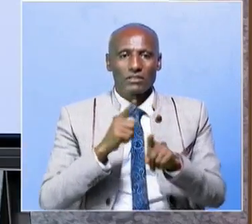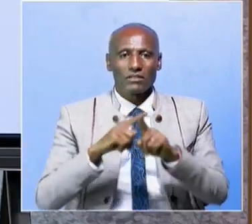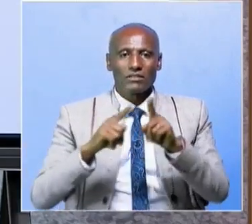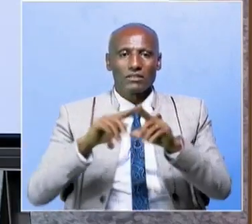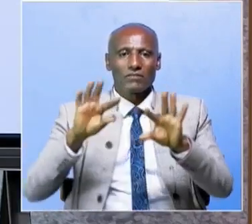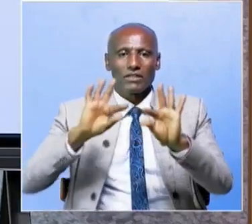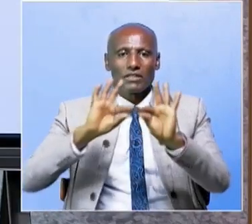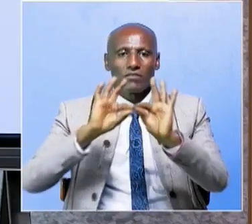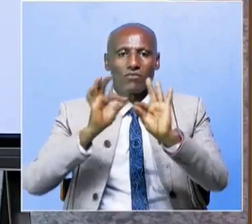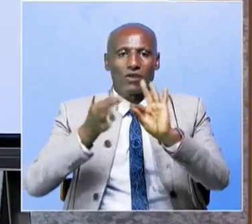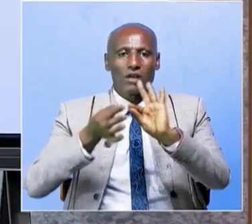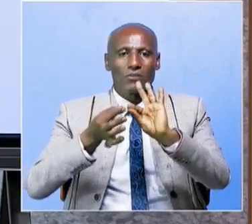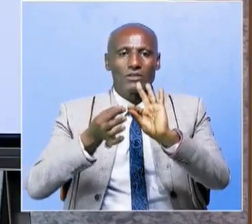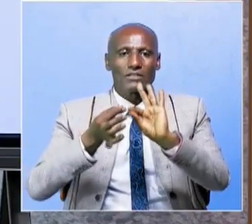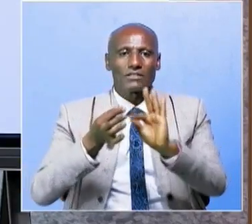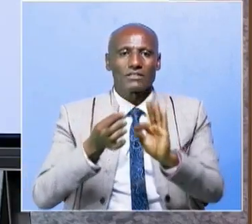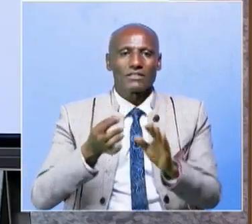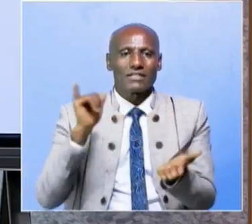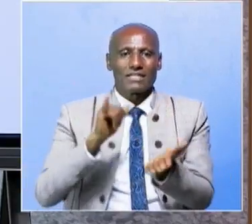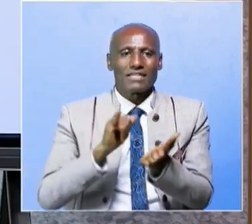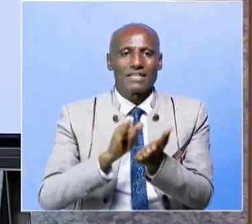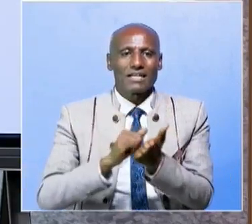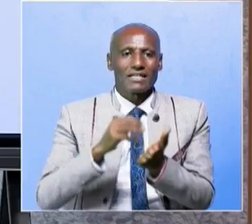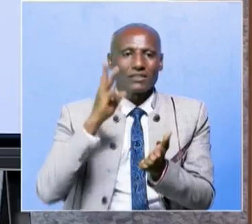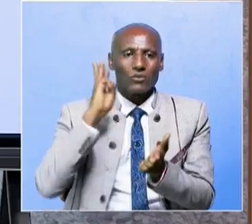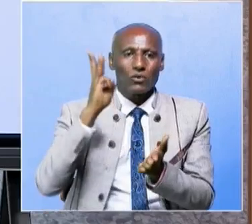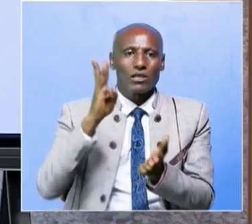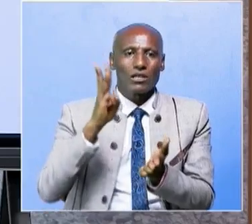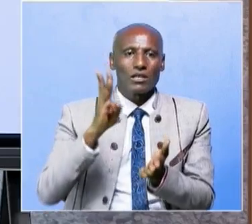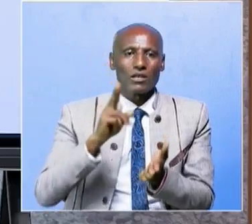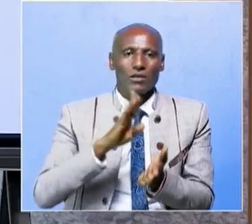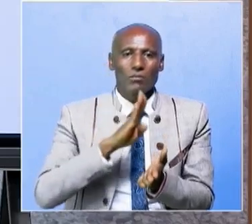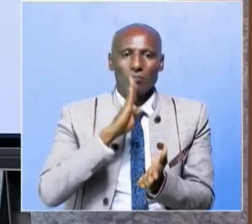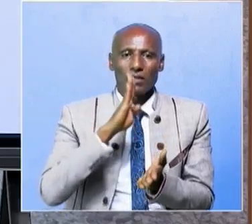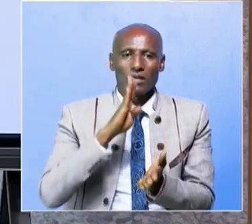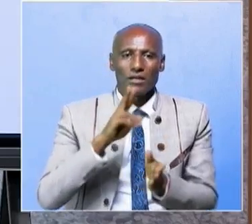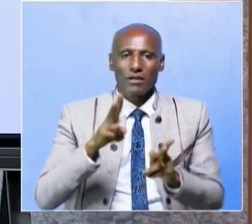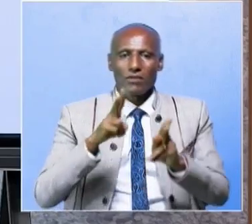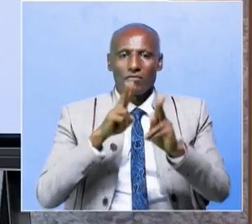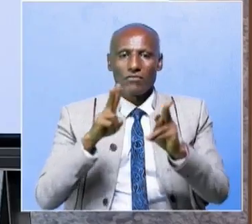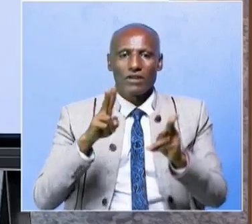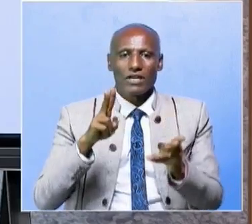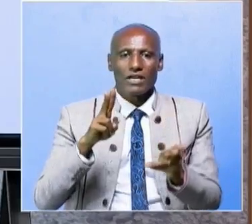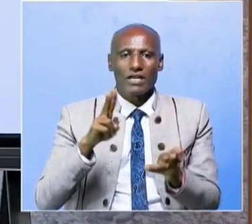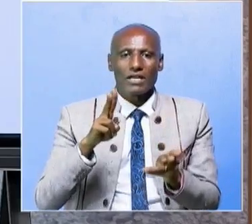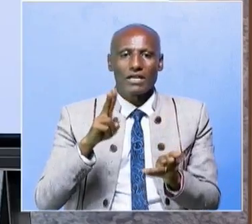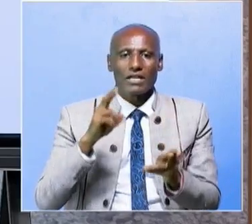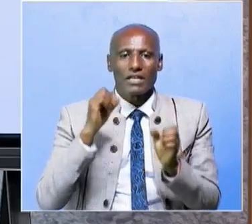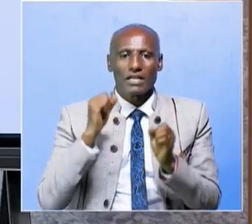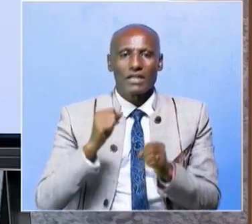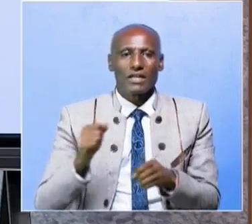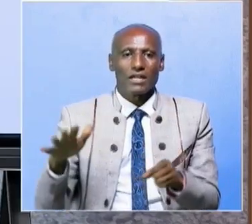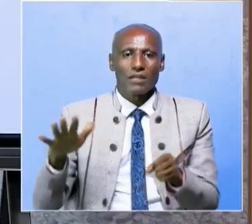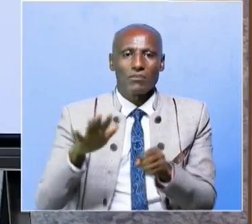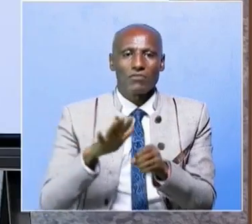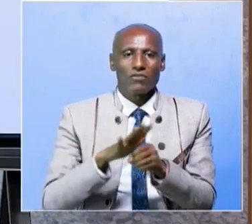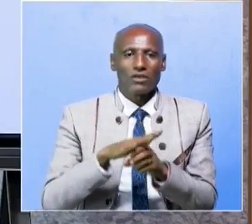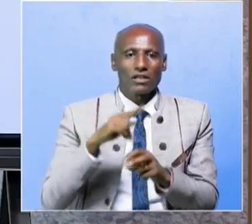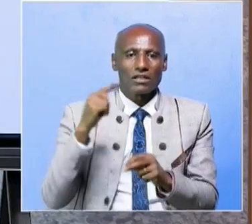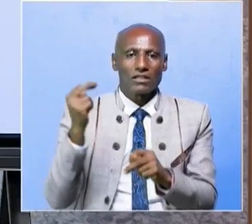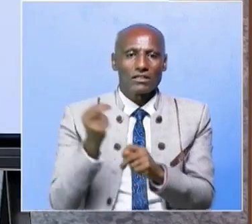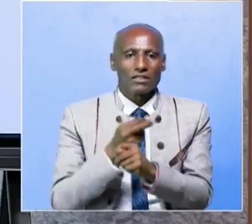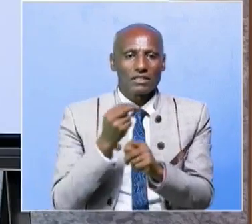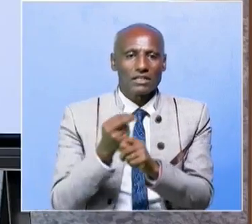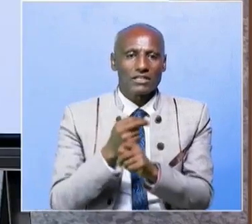different vocabularies that will be very helpful, especially when we are talking about nature and